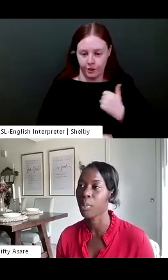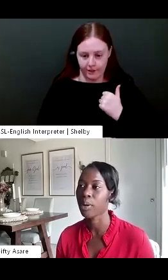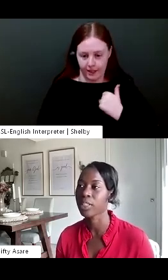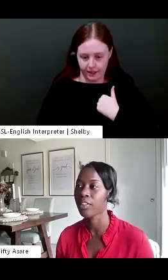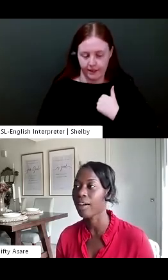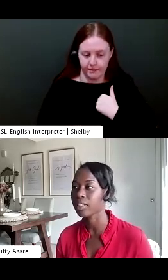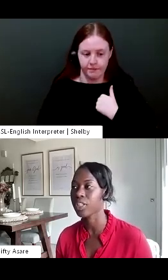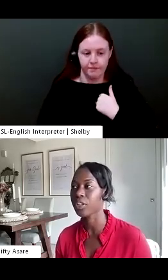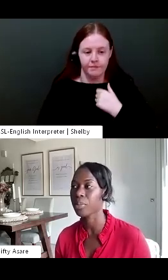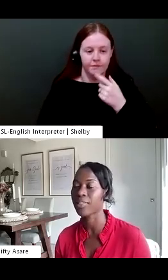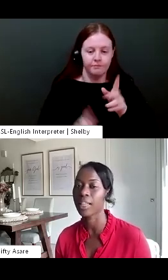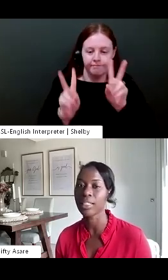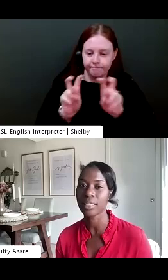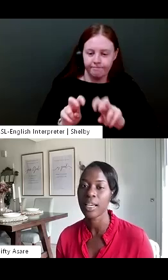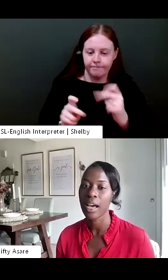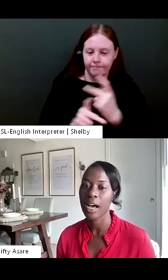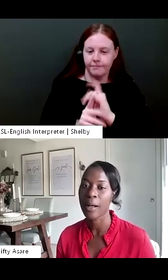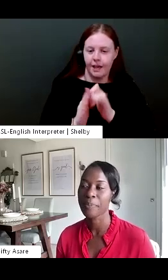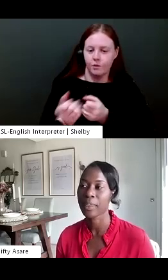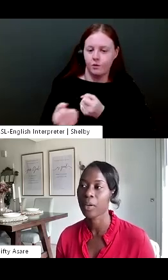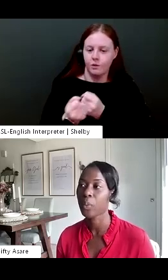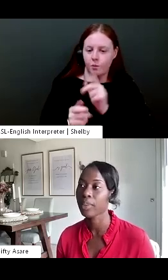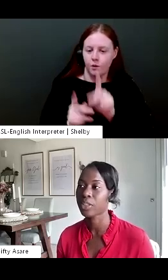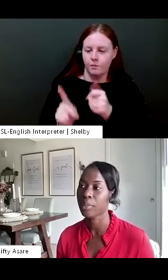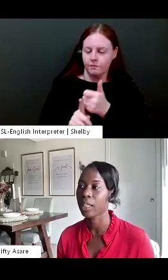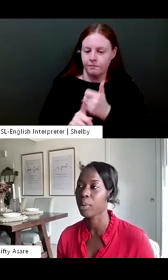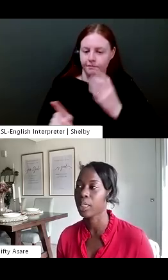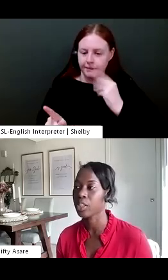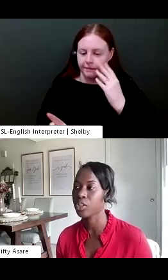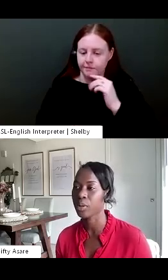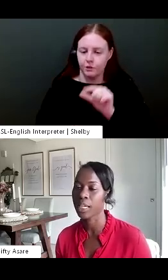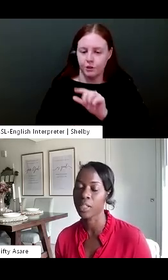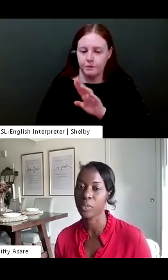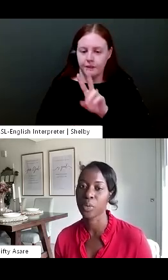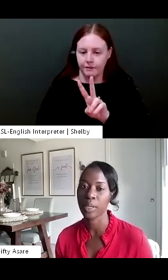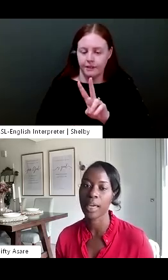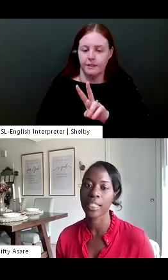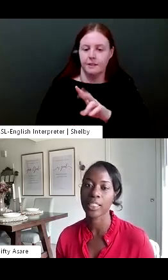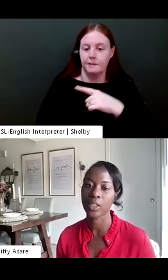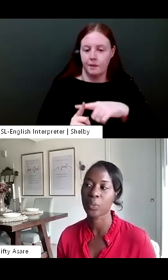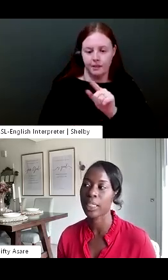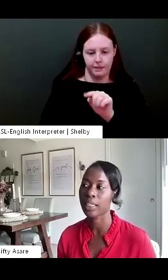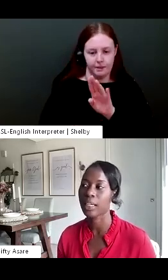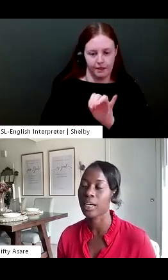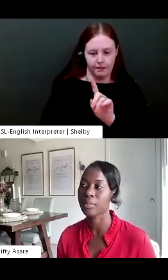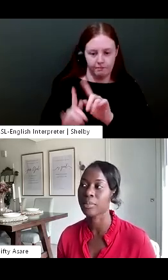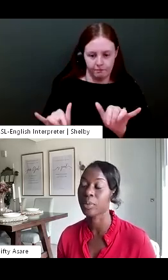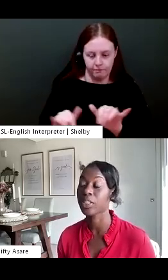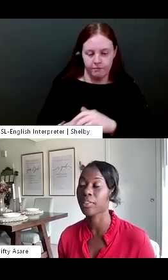can support survivors of gender-based violence with a traumatic brain injury, and doing that